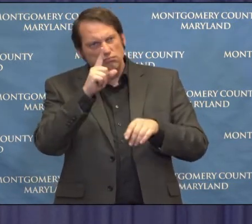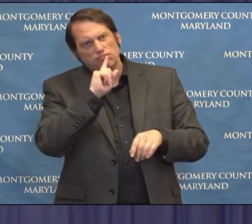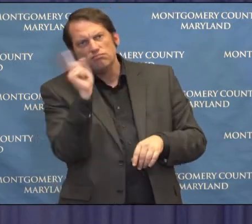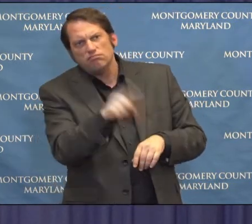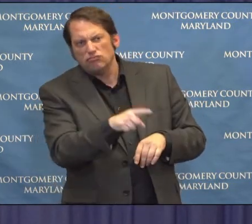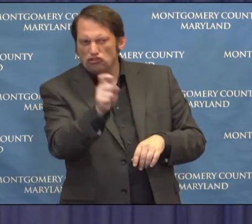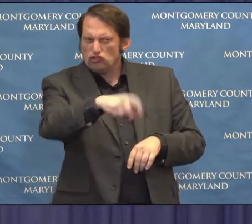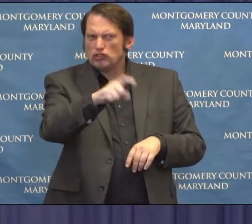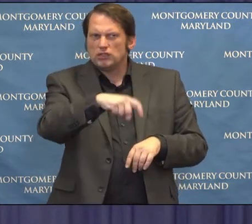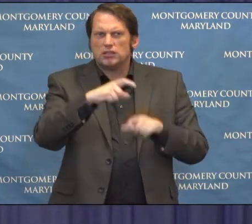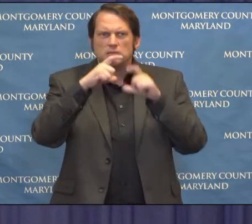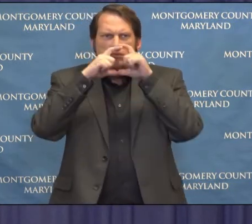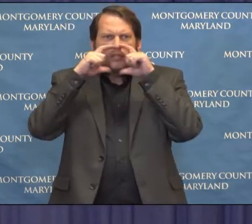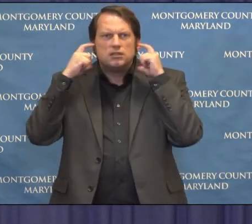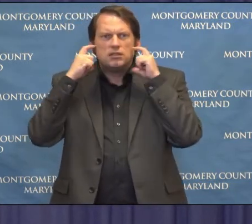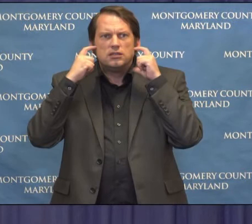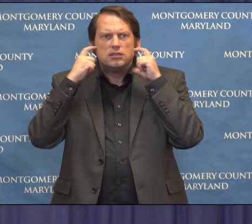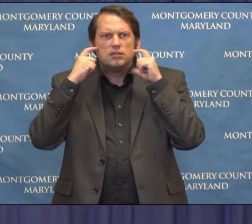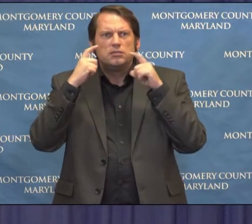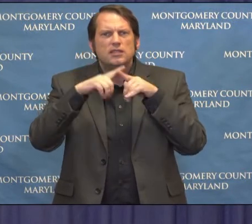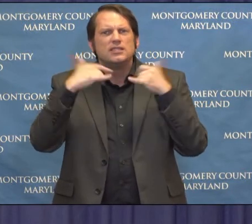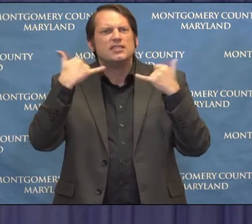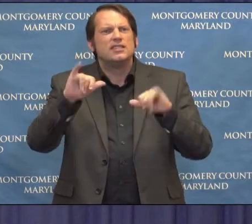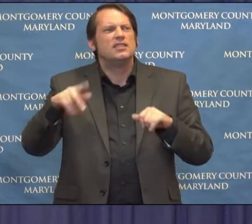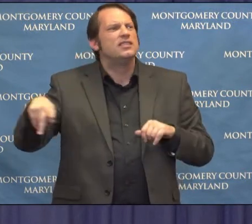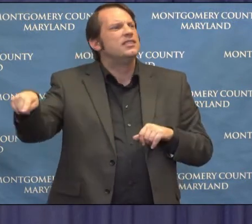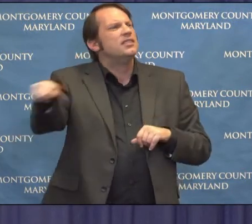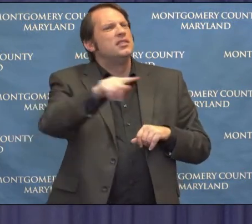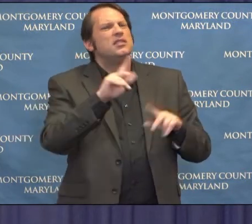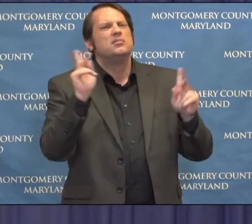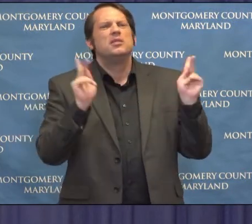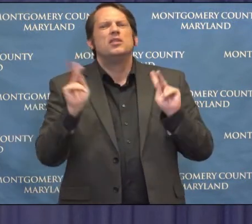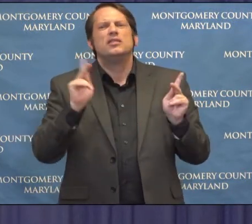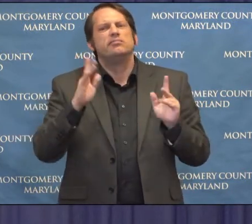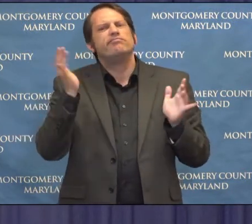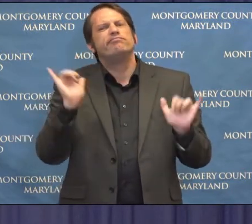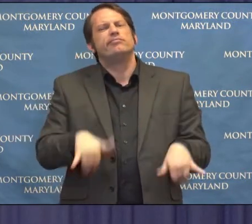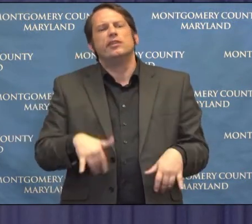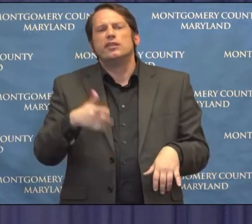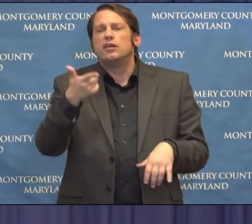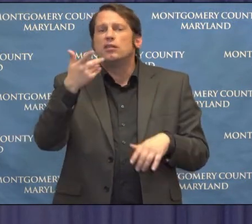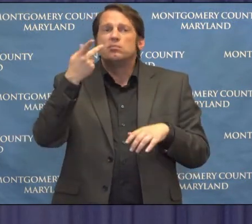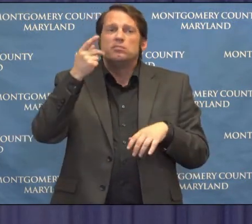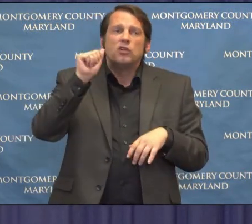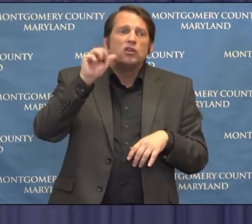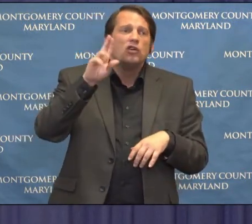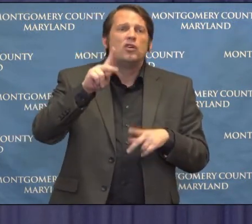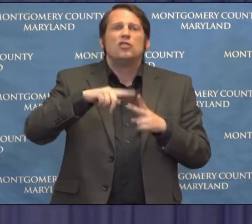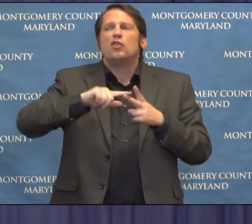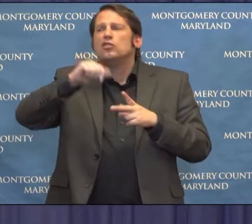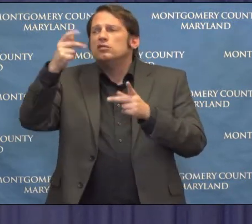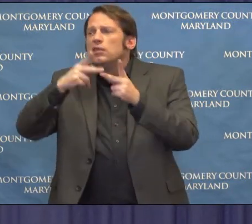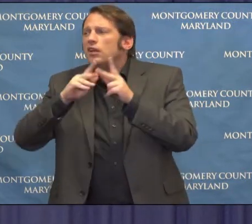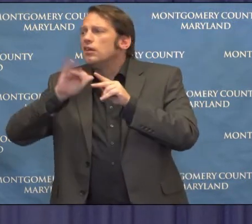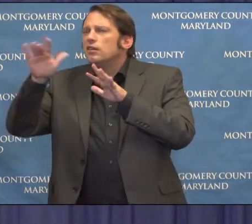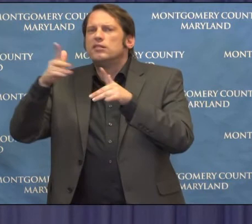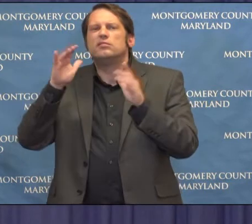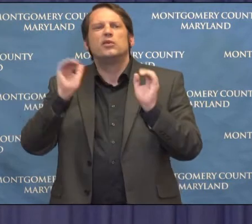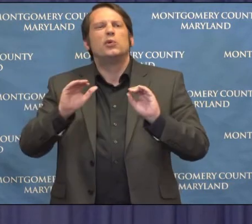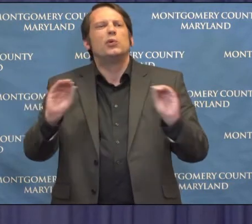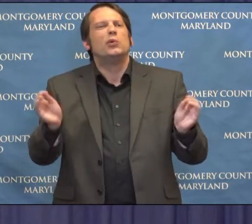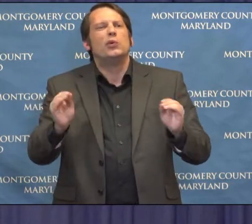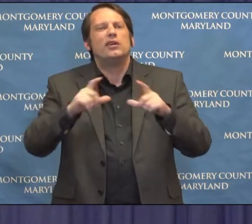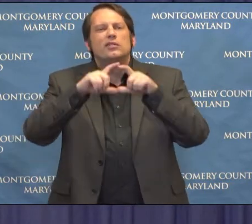and seeing people in the parks, in the pavilions, having parties and barbecues after they were told to